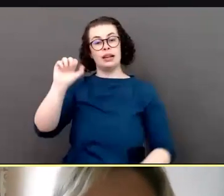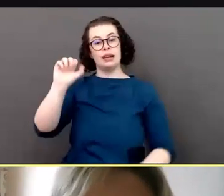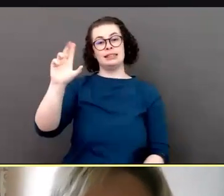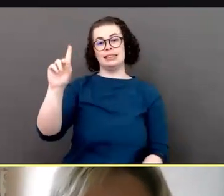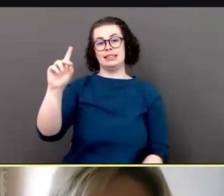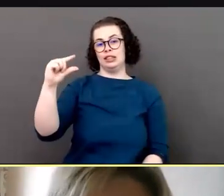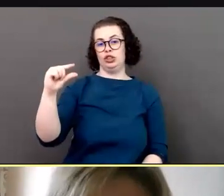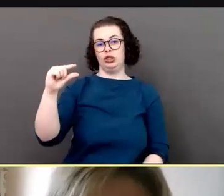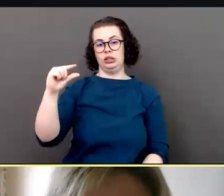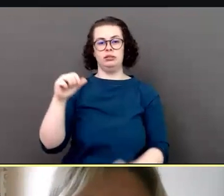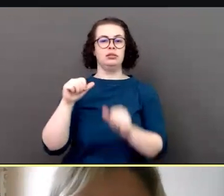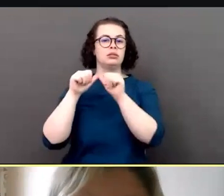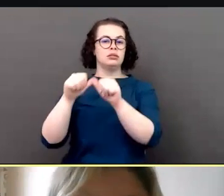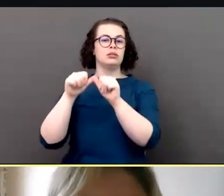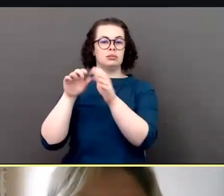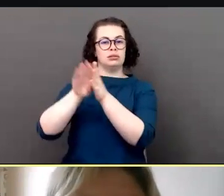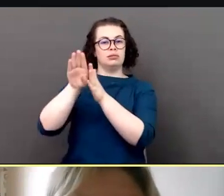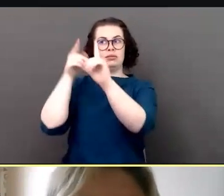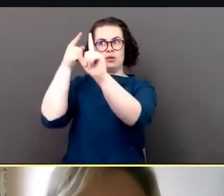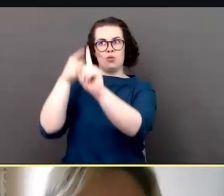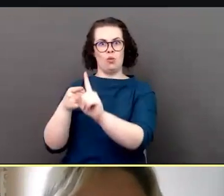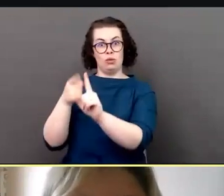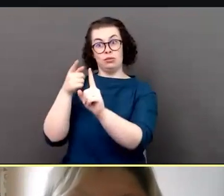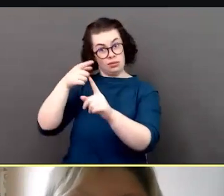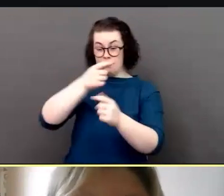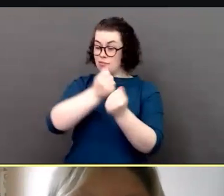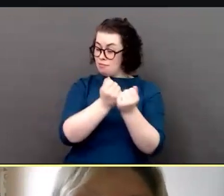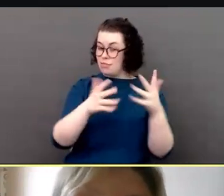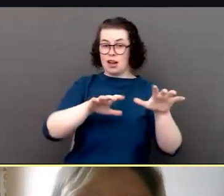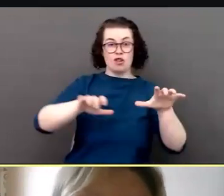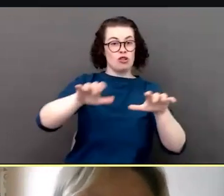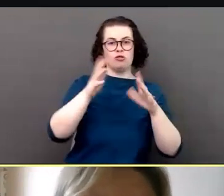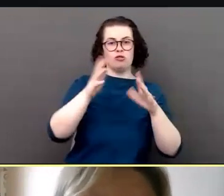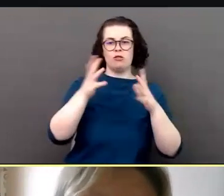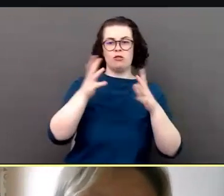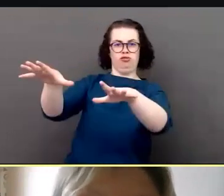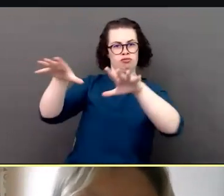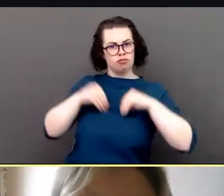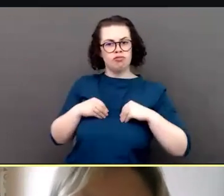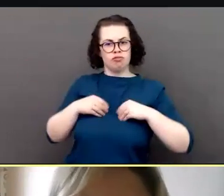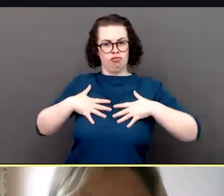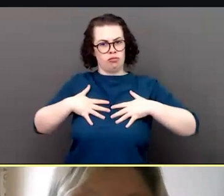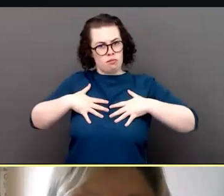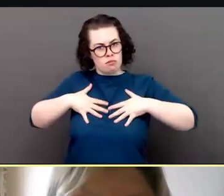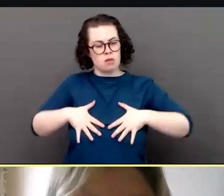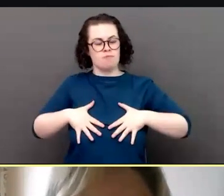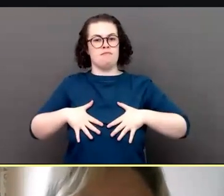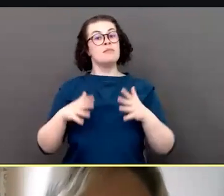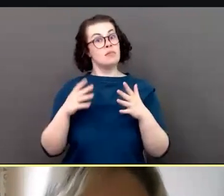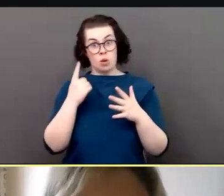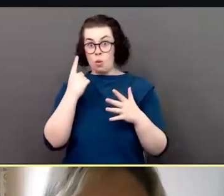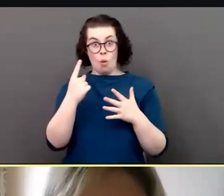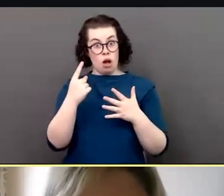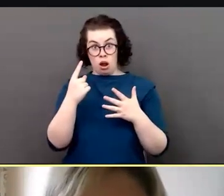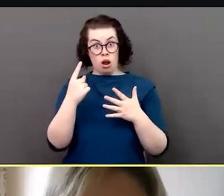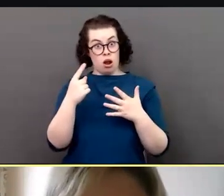Sustainable Development Goals. Those are different goals, and access to the built environment is linked to several